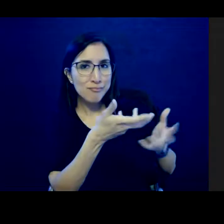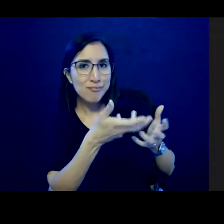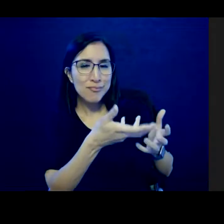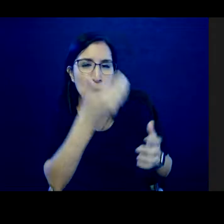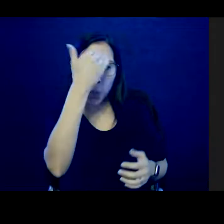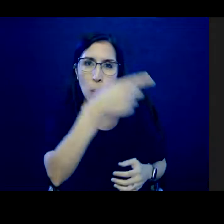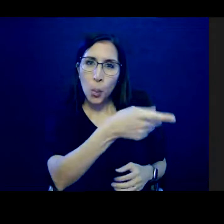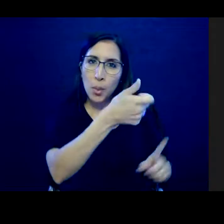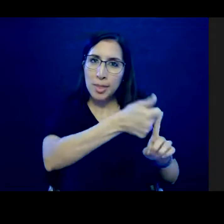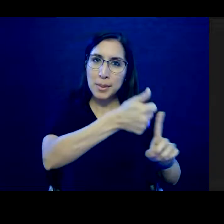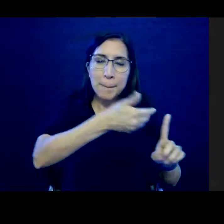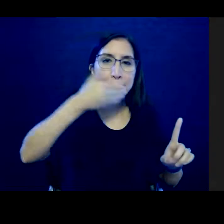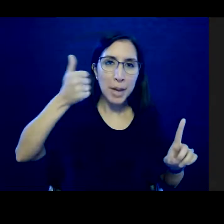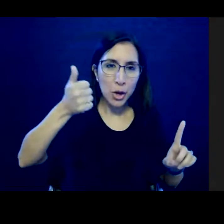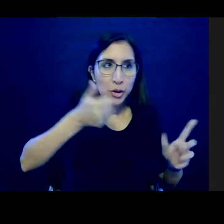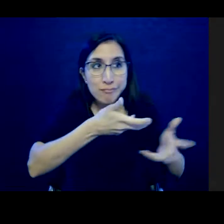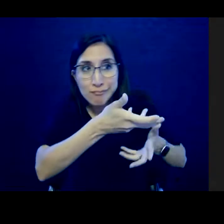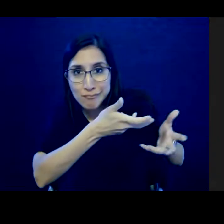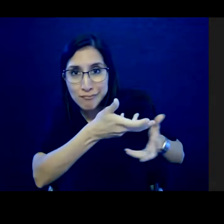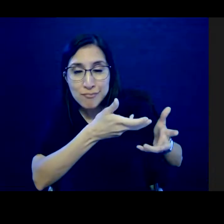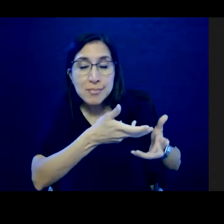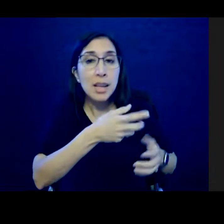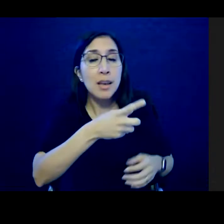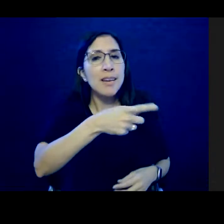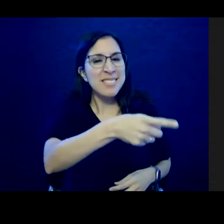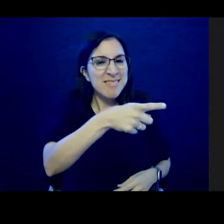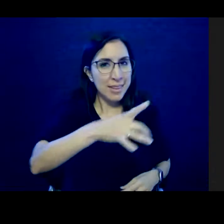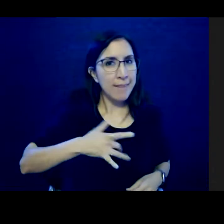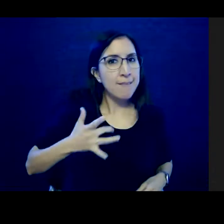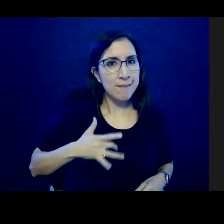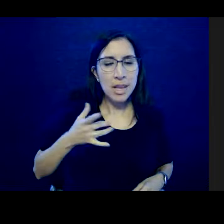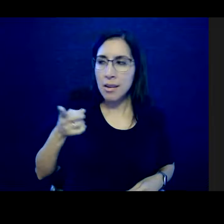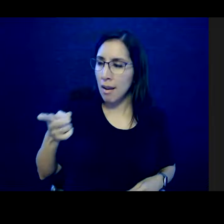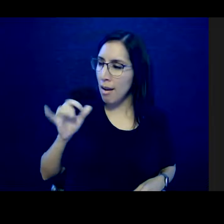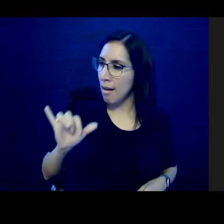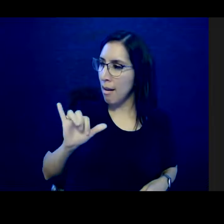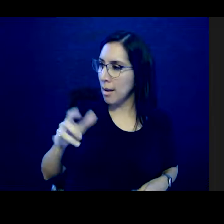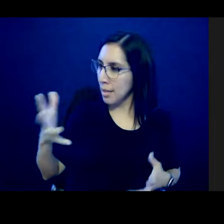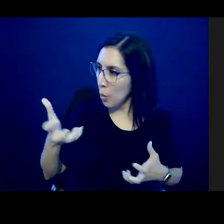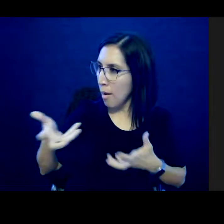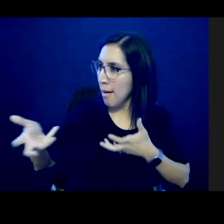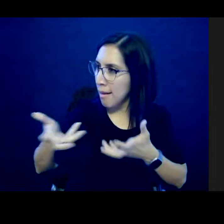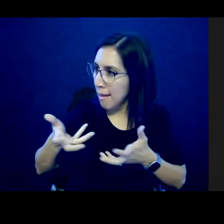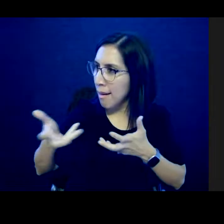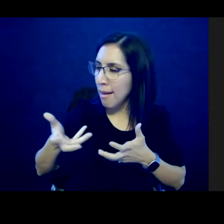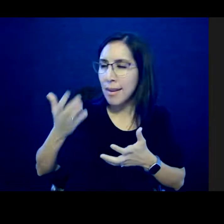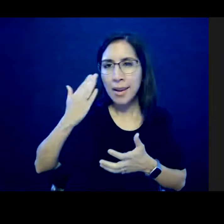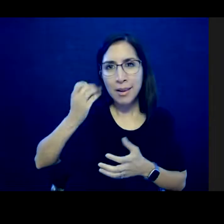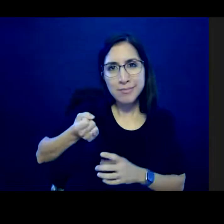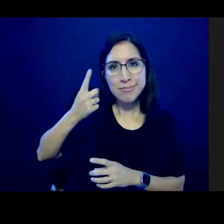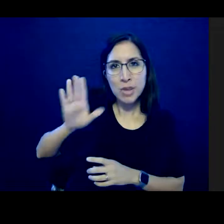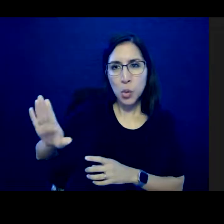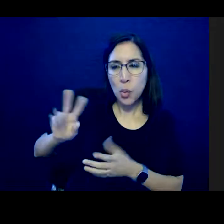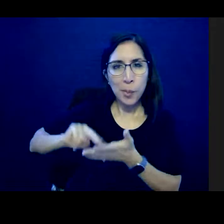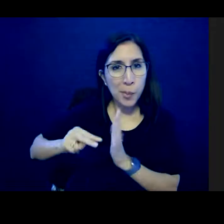And when people get to know you for who you are, they understand why you're doing the things that you're doing. And